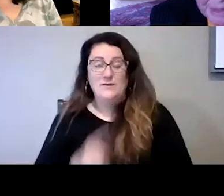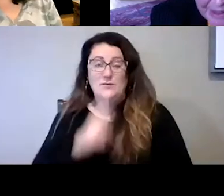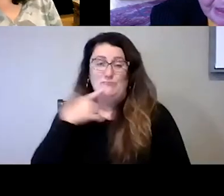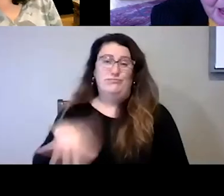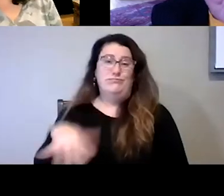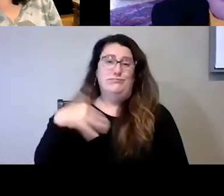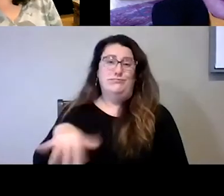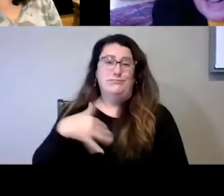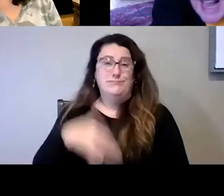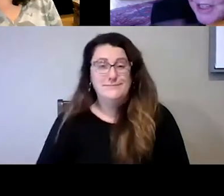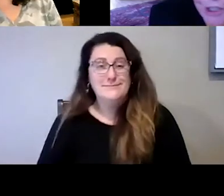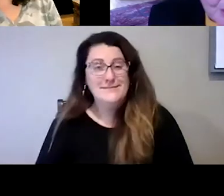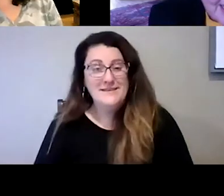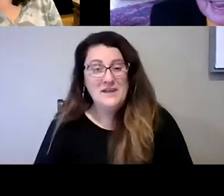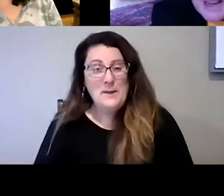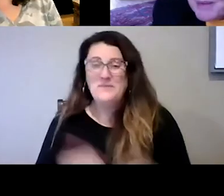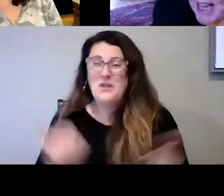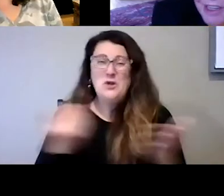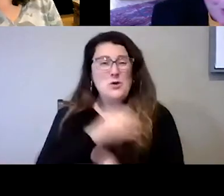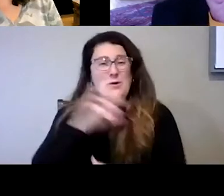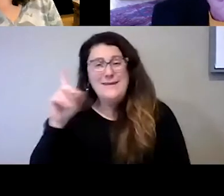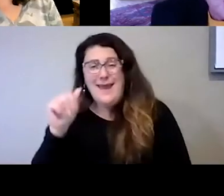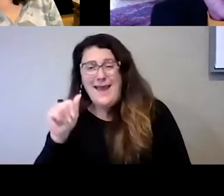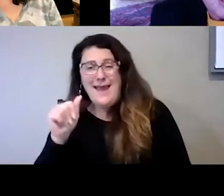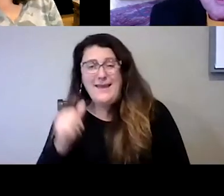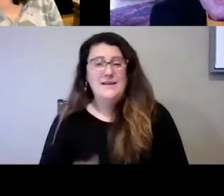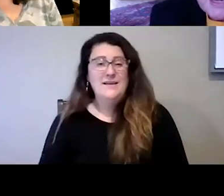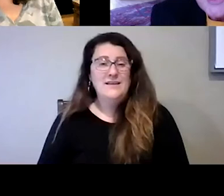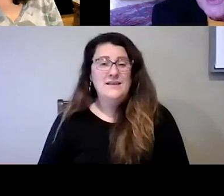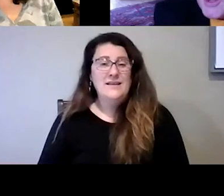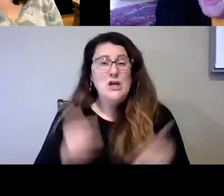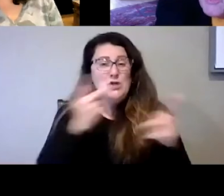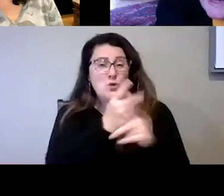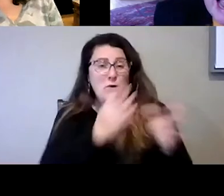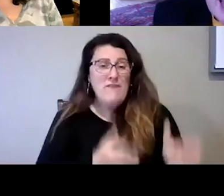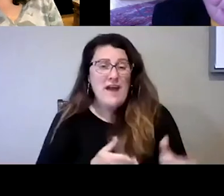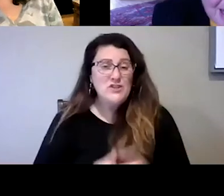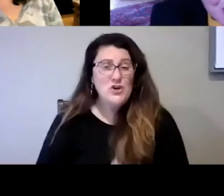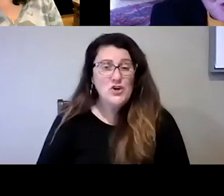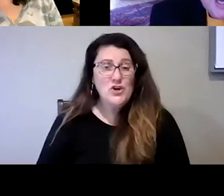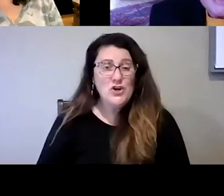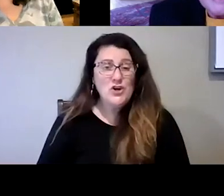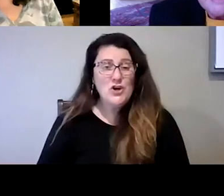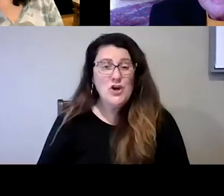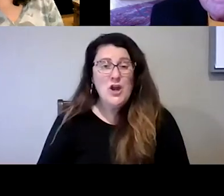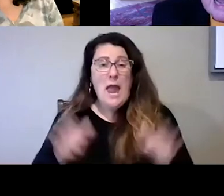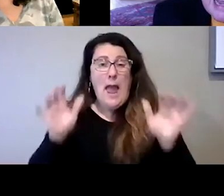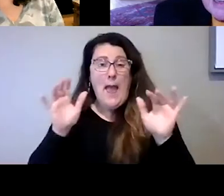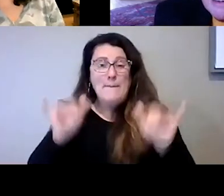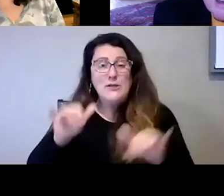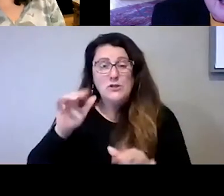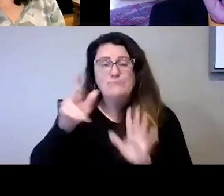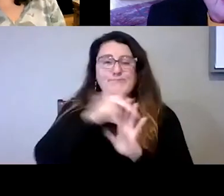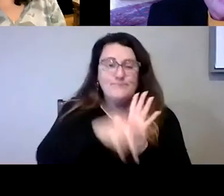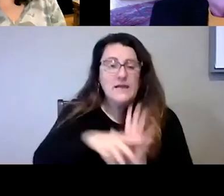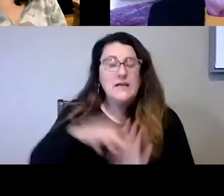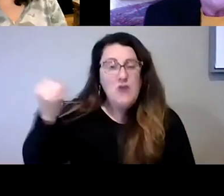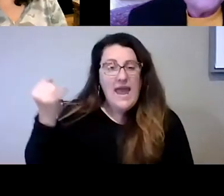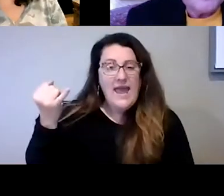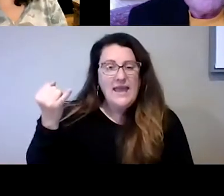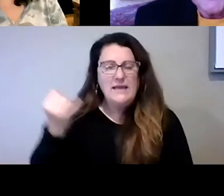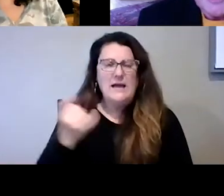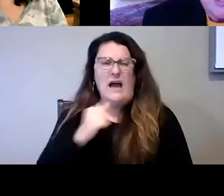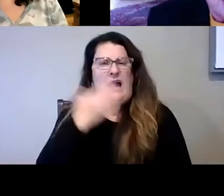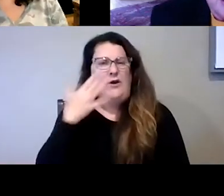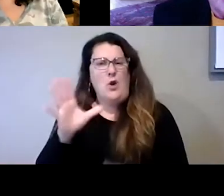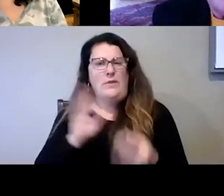extraordinary, really. We got a new DA, we got a new supervisor, we got Measure J by, I don't know what the